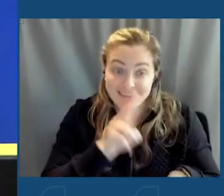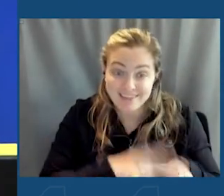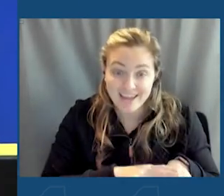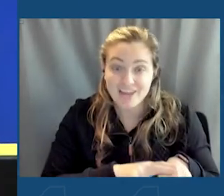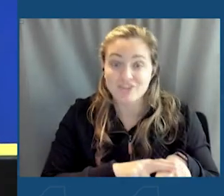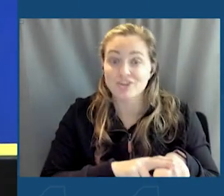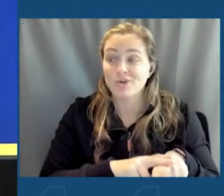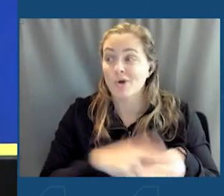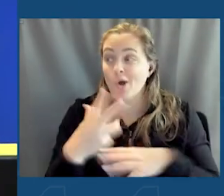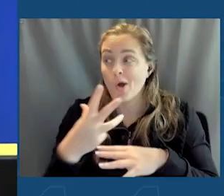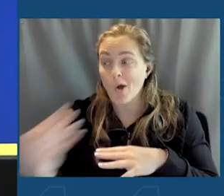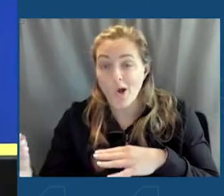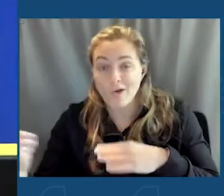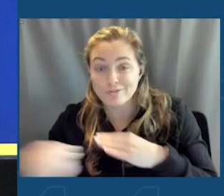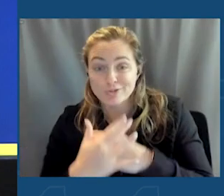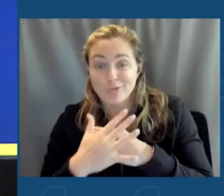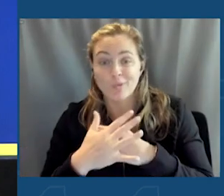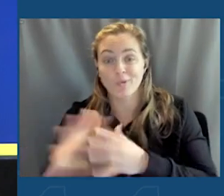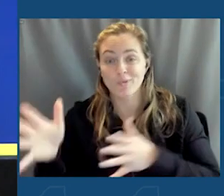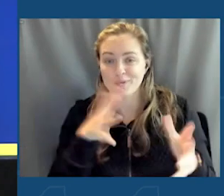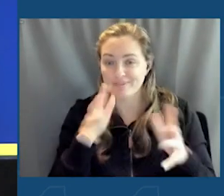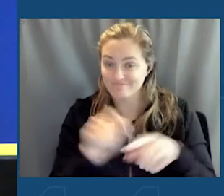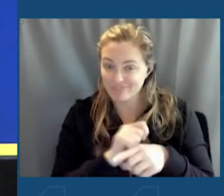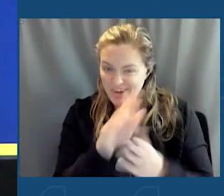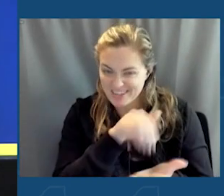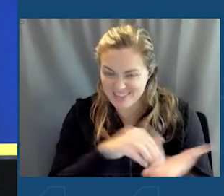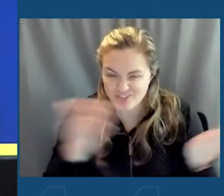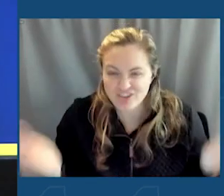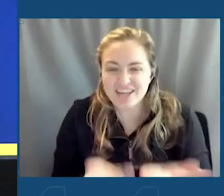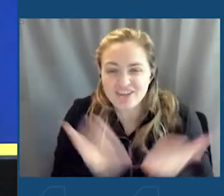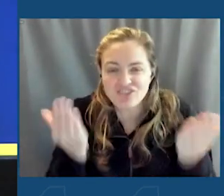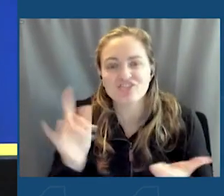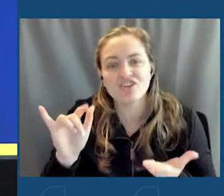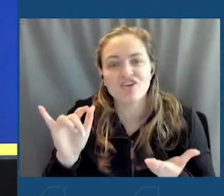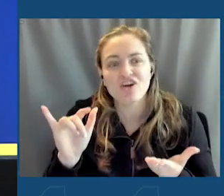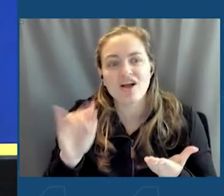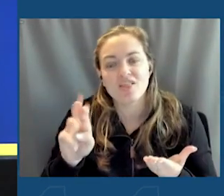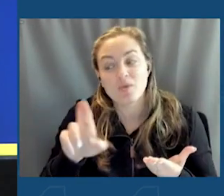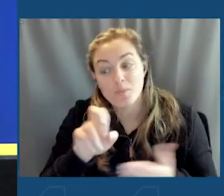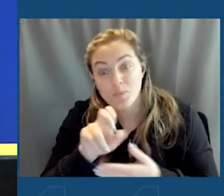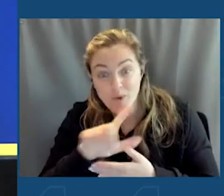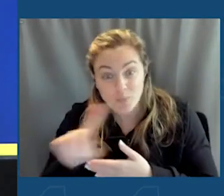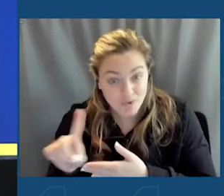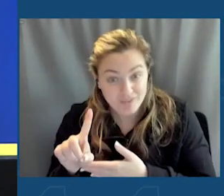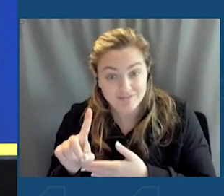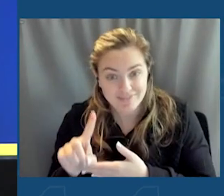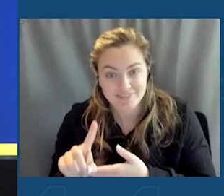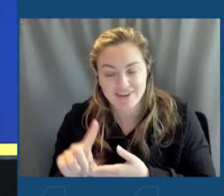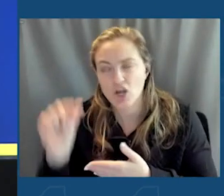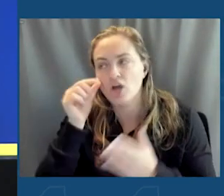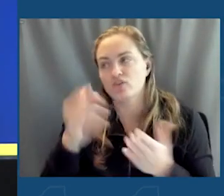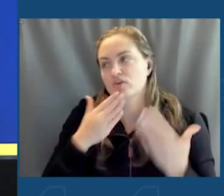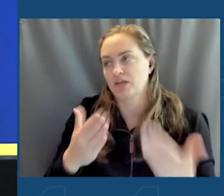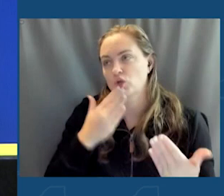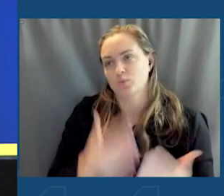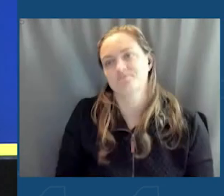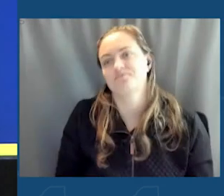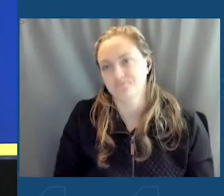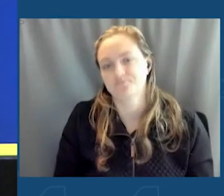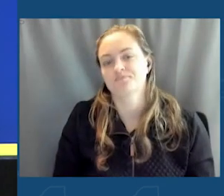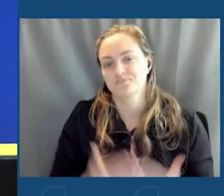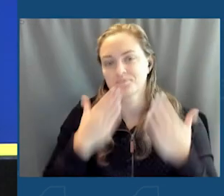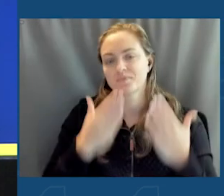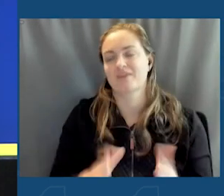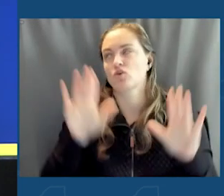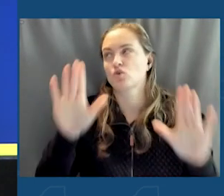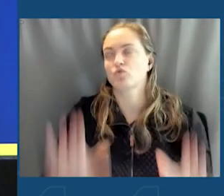Offshore Wind Training Center here to Long Island and Brentwood specifically. Governor, thank you for that incredible announcement, and